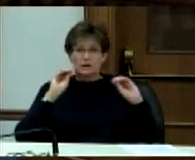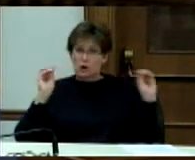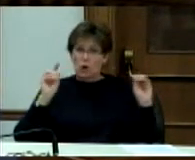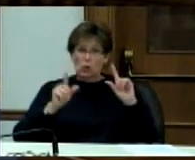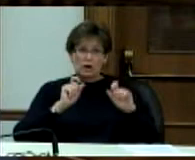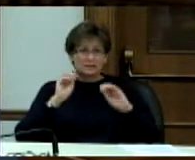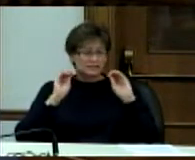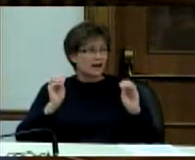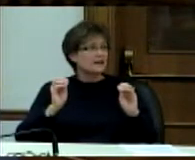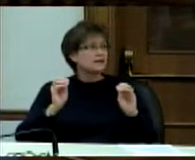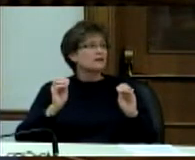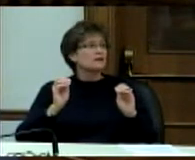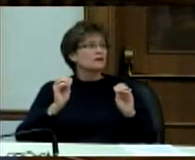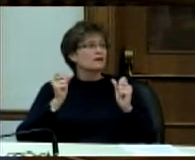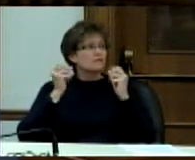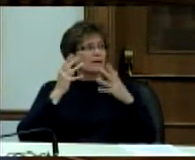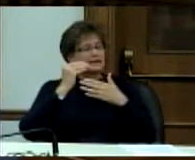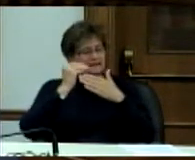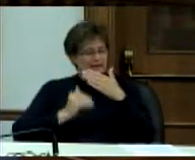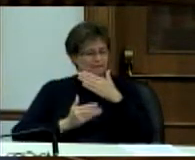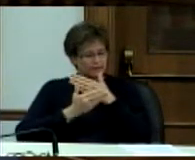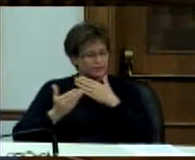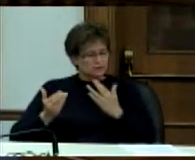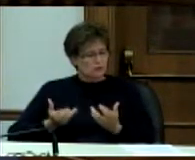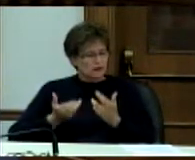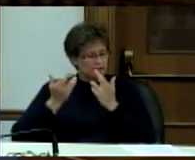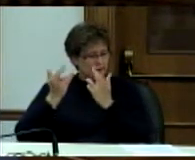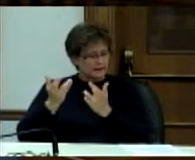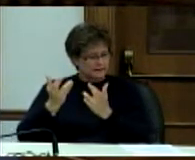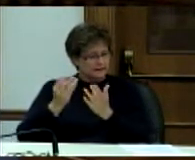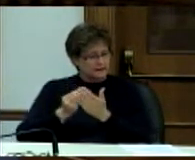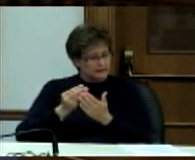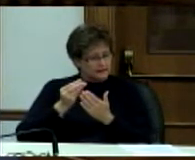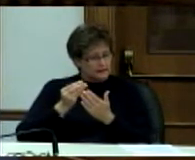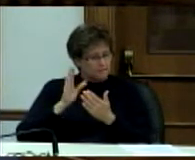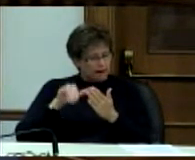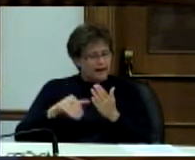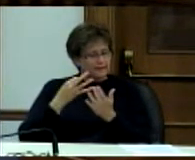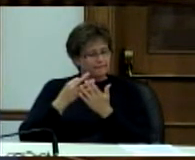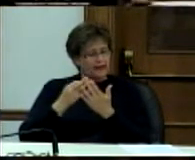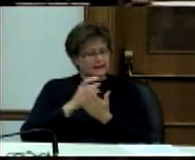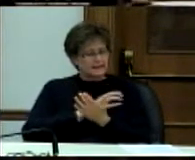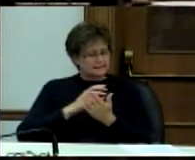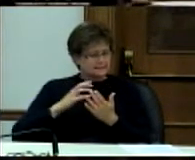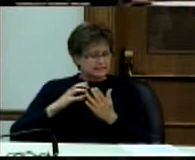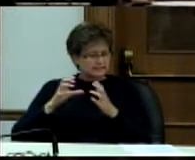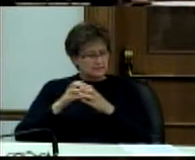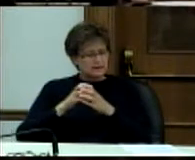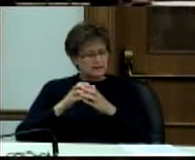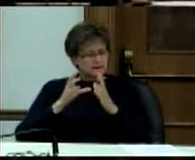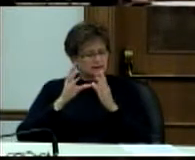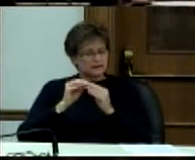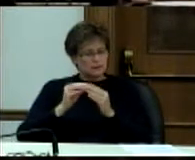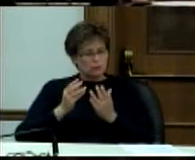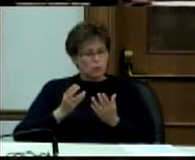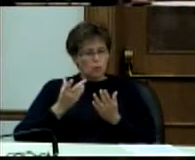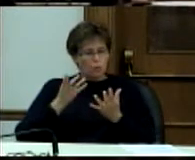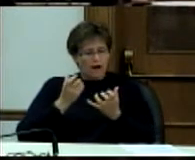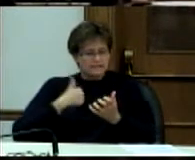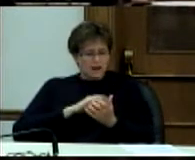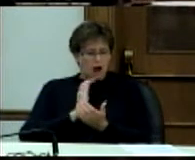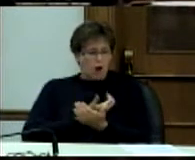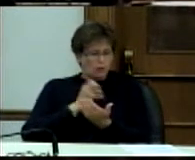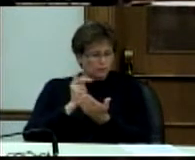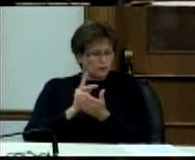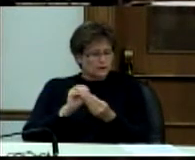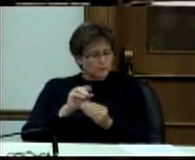All right, hearing none, we have a number of items recommended by the Finance Committee for board approval.